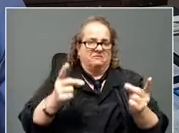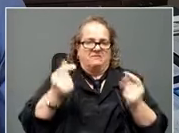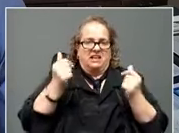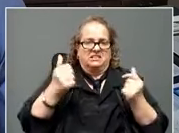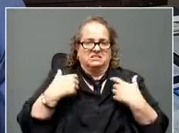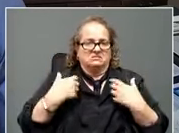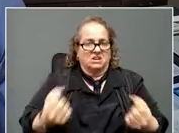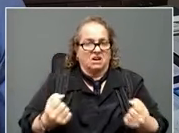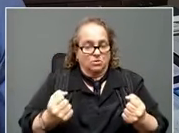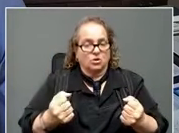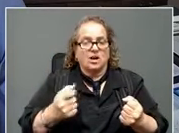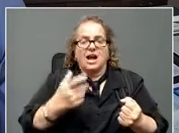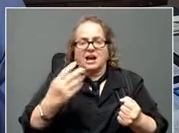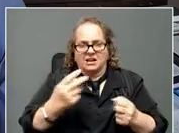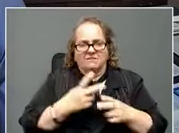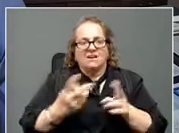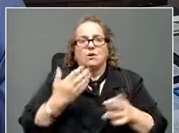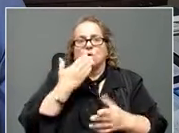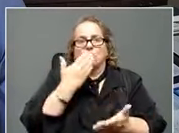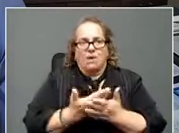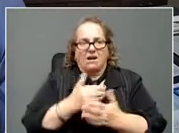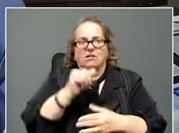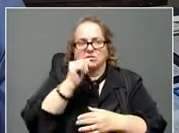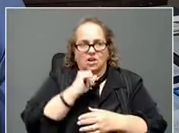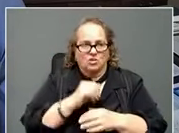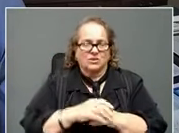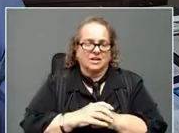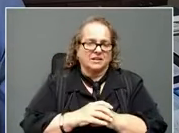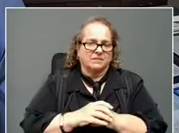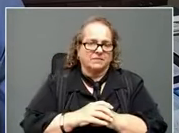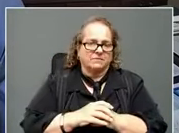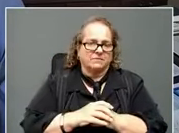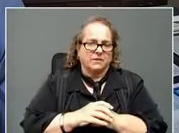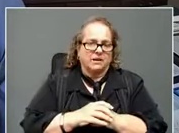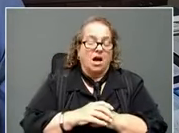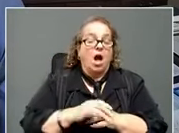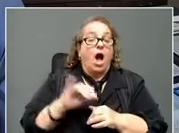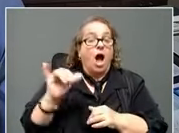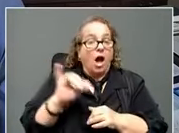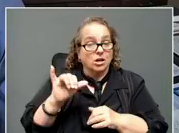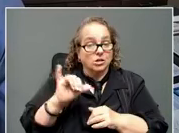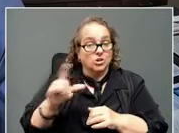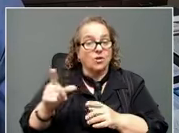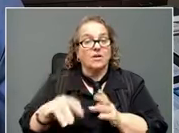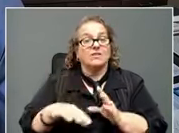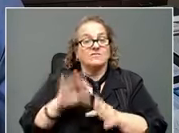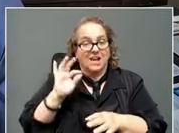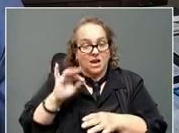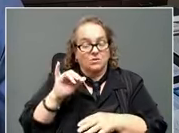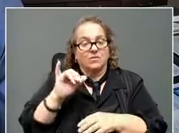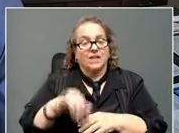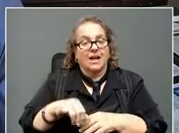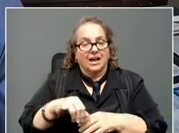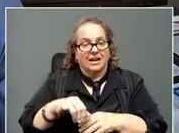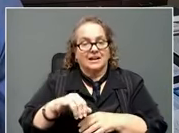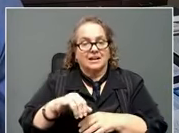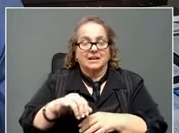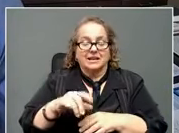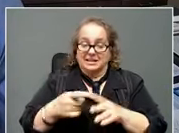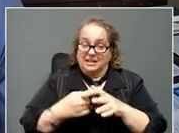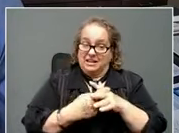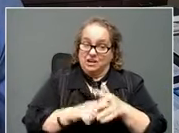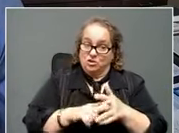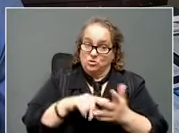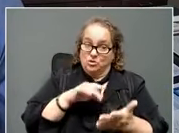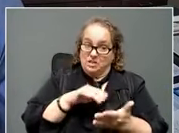tolerated. Additionally, they have found that it has been, at least in the initial studies,